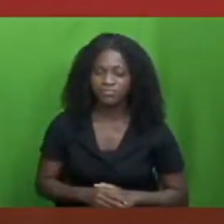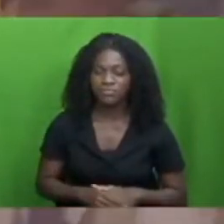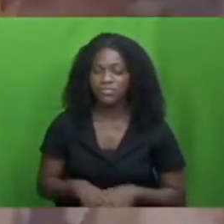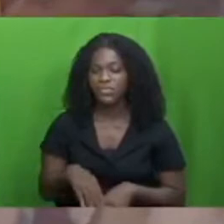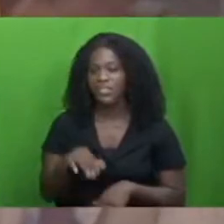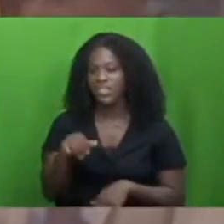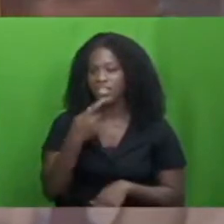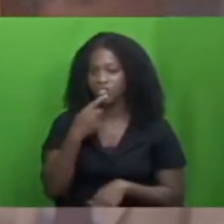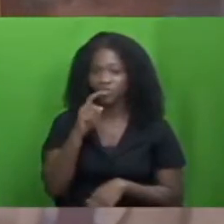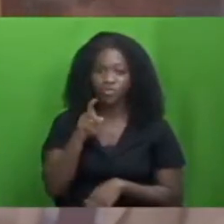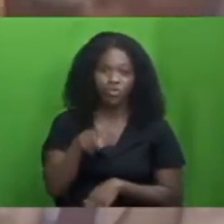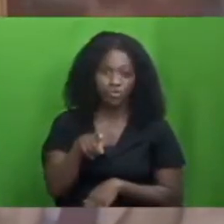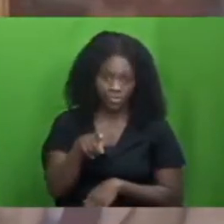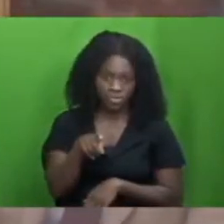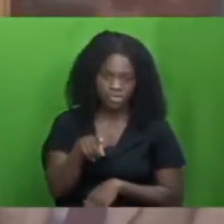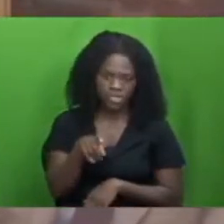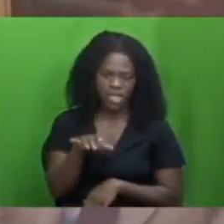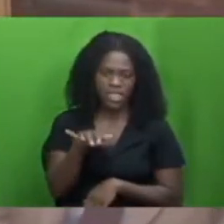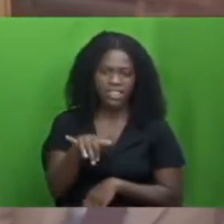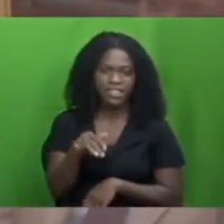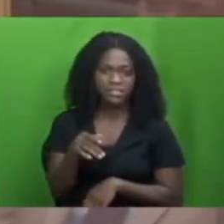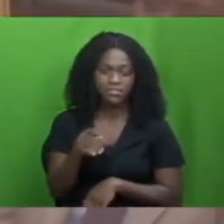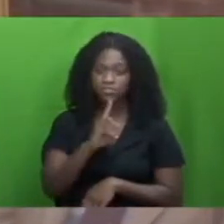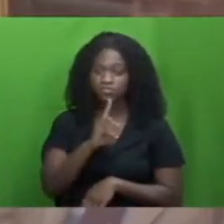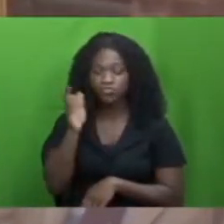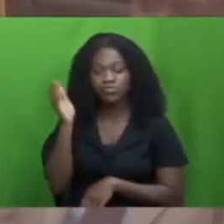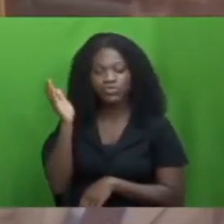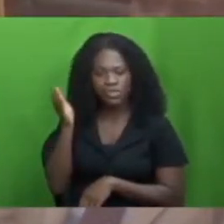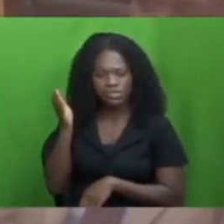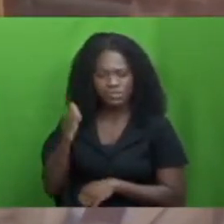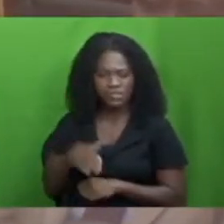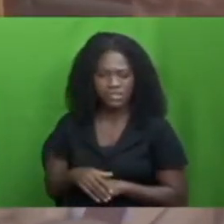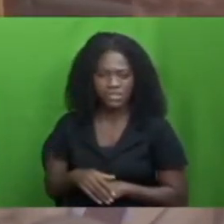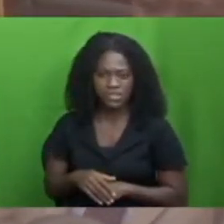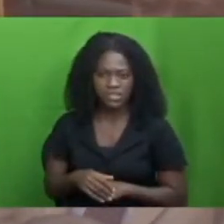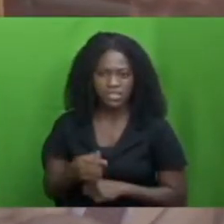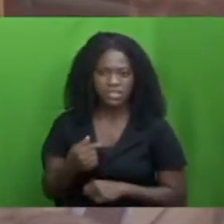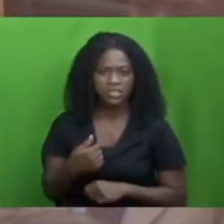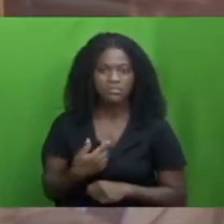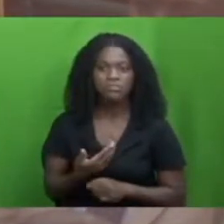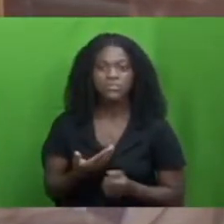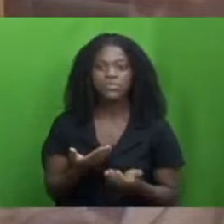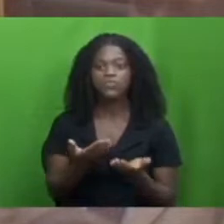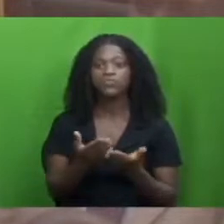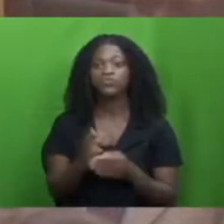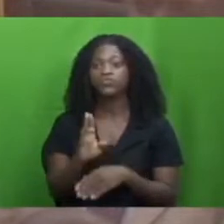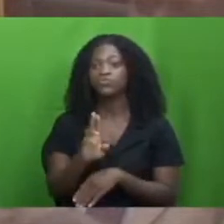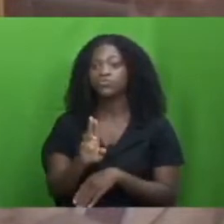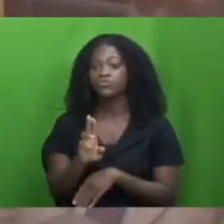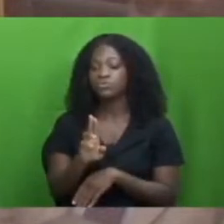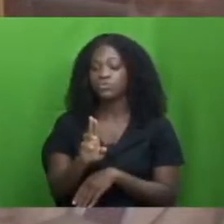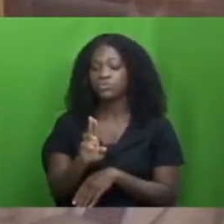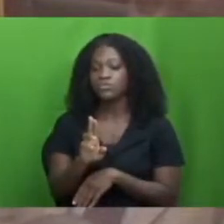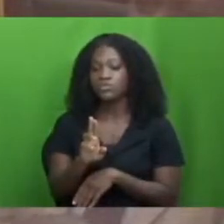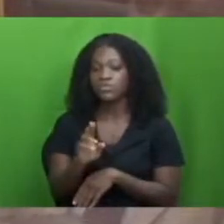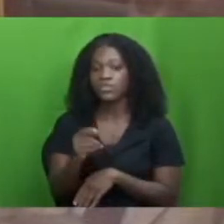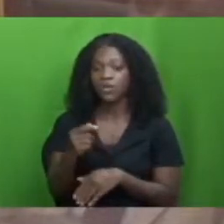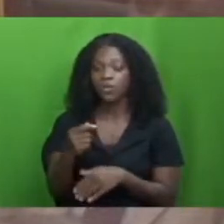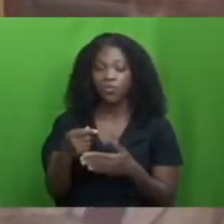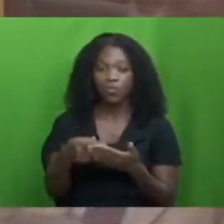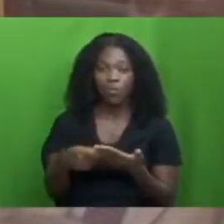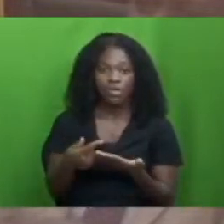Yes. Thank you, Mr. Speaker. Mr. Speaker, even though you ruled on the fact that this